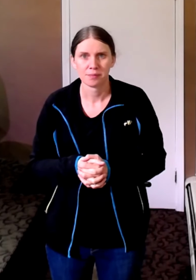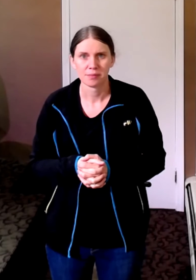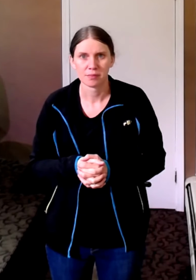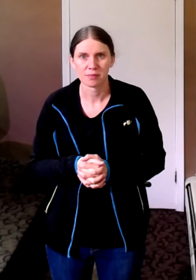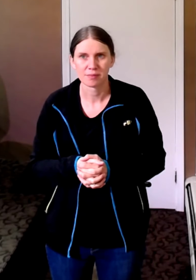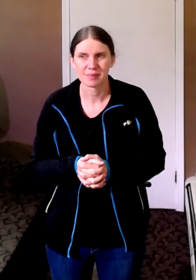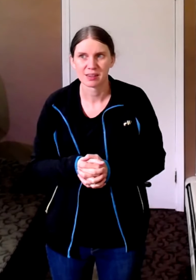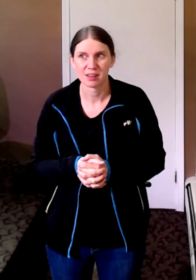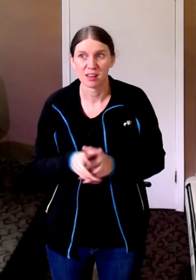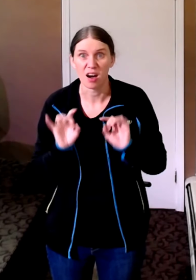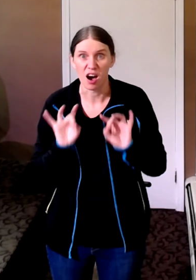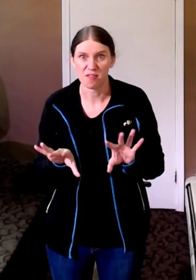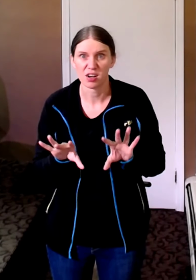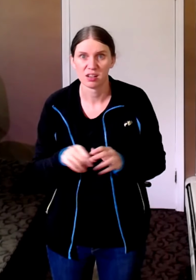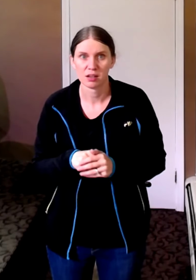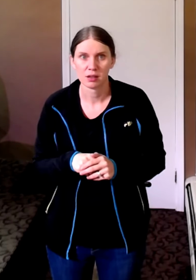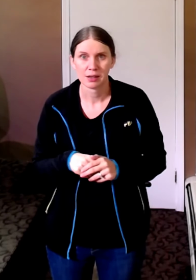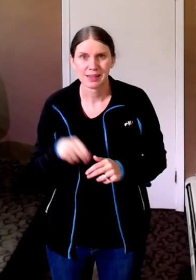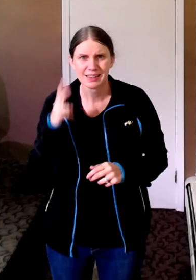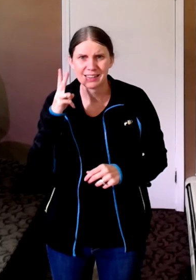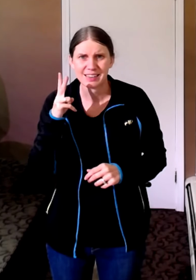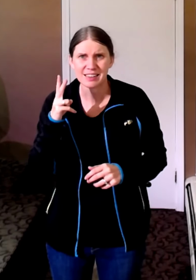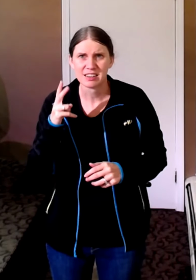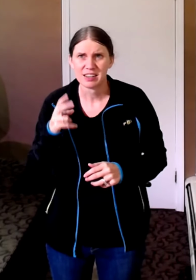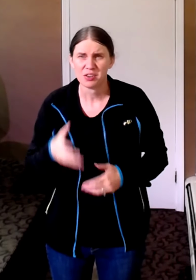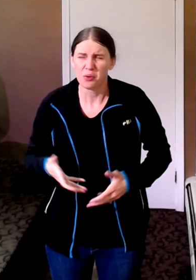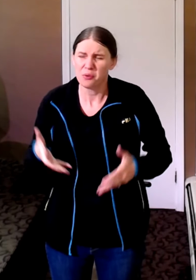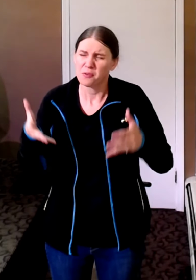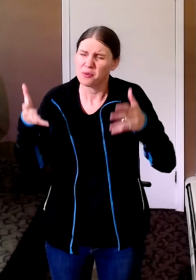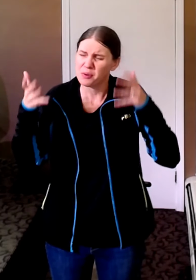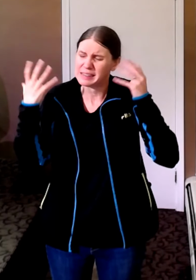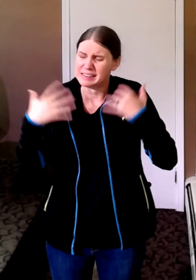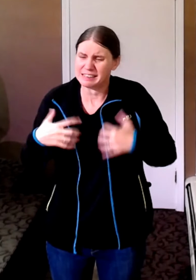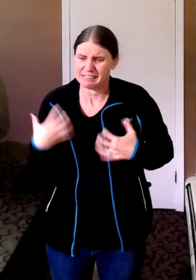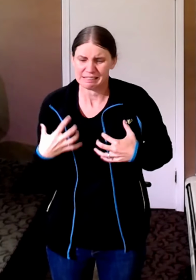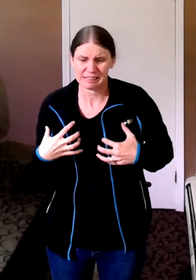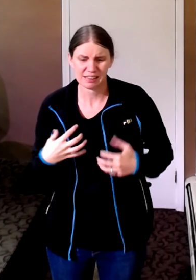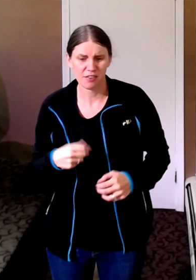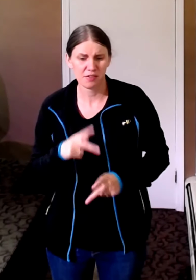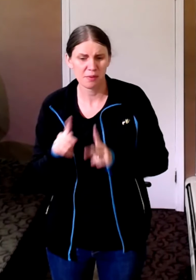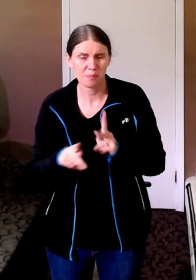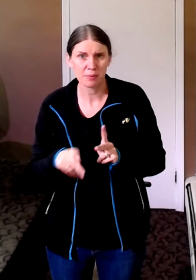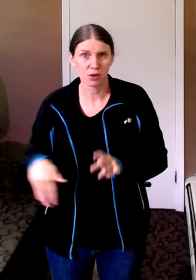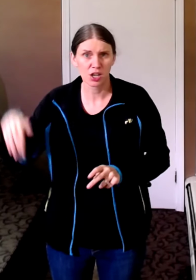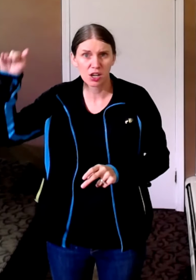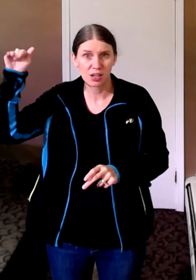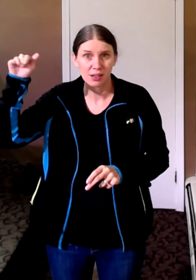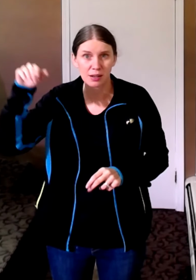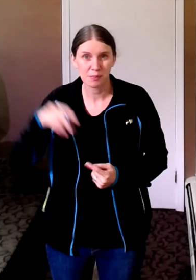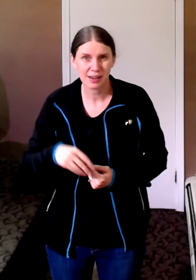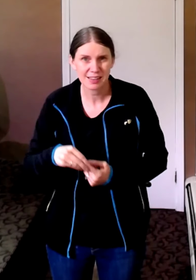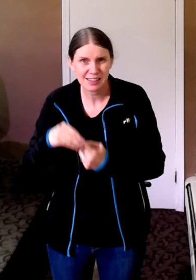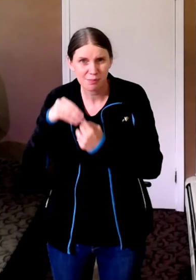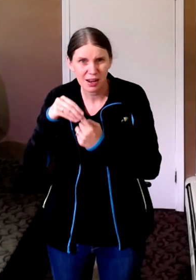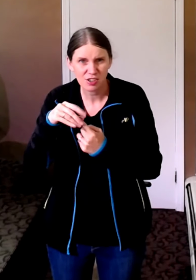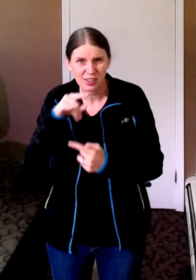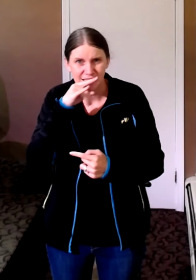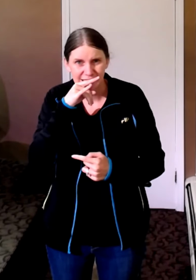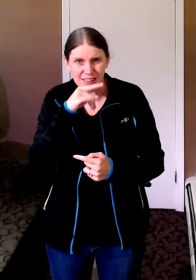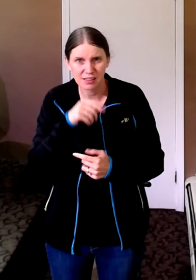And it is terrible. Look at the anxiety level of adults, but especially our young people